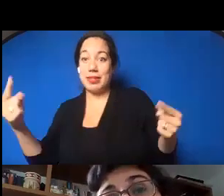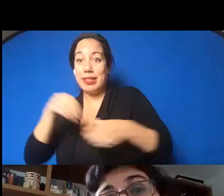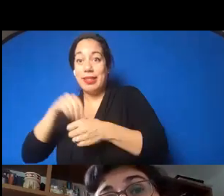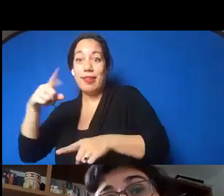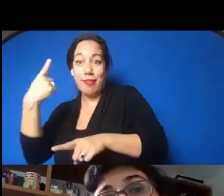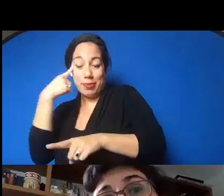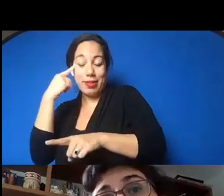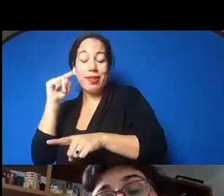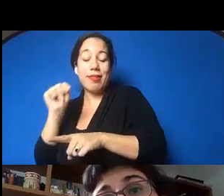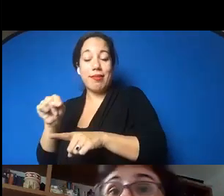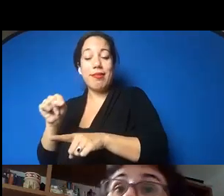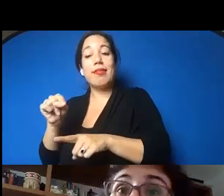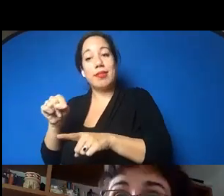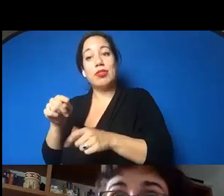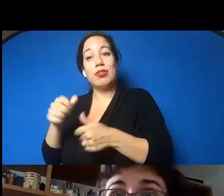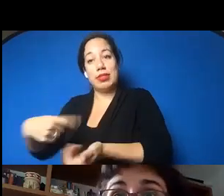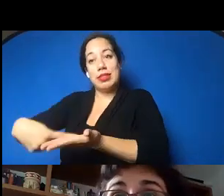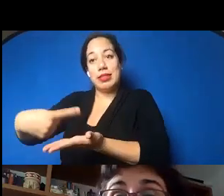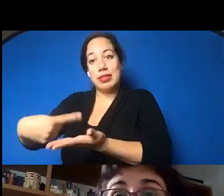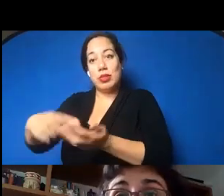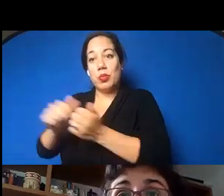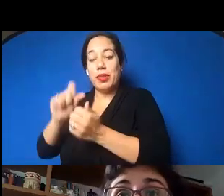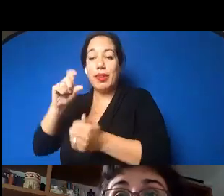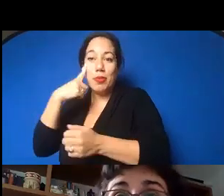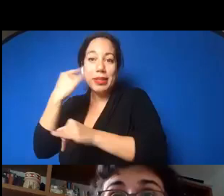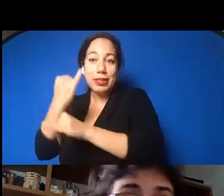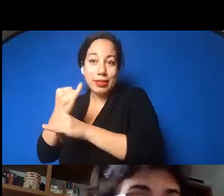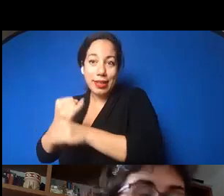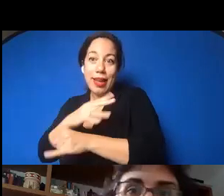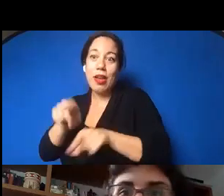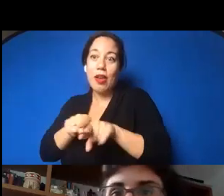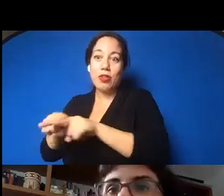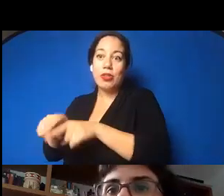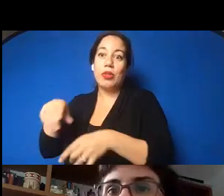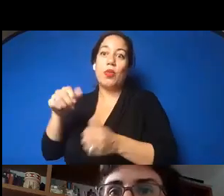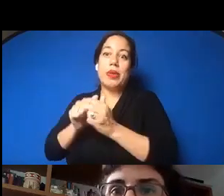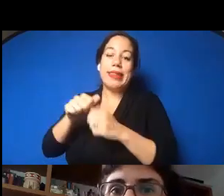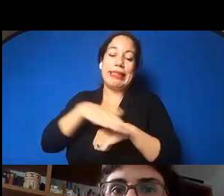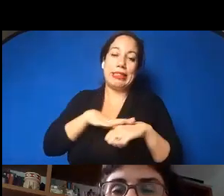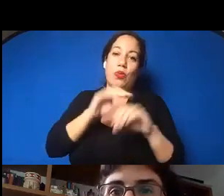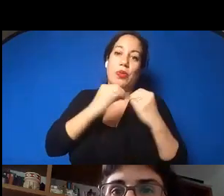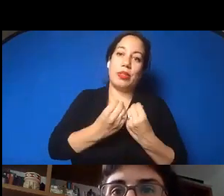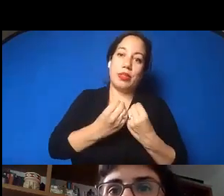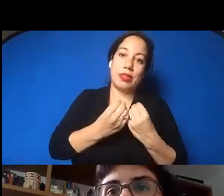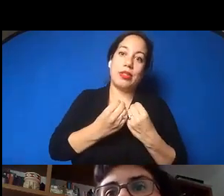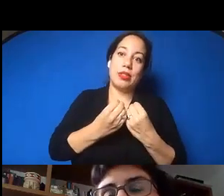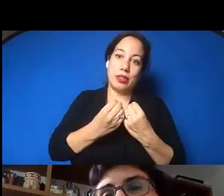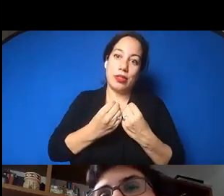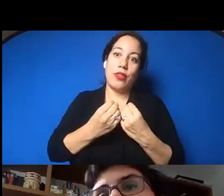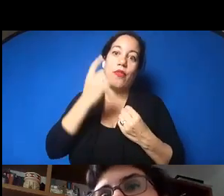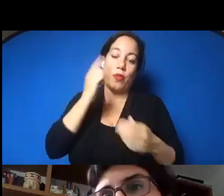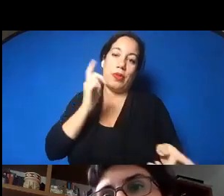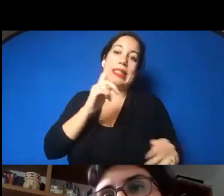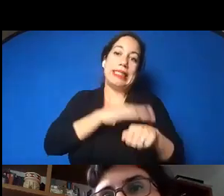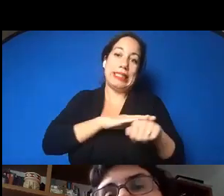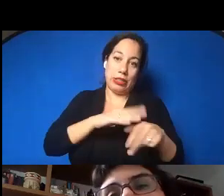government to discuss with governmental institutions and also with indigenous organizations strategies for indigenous people. And they